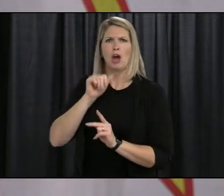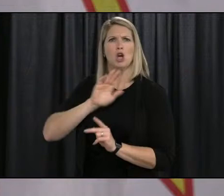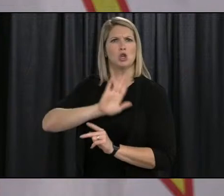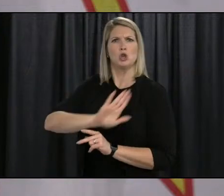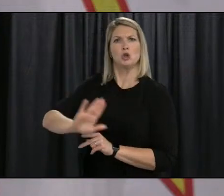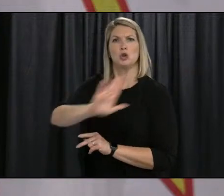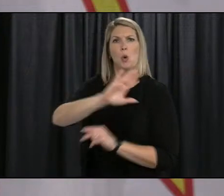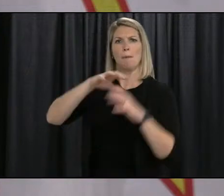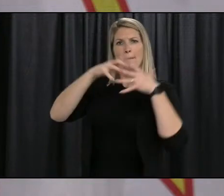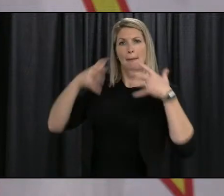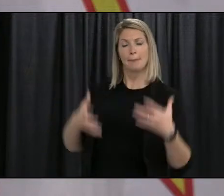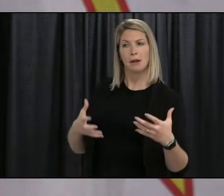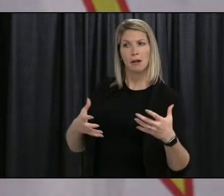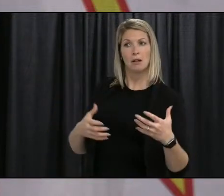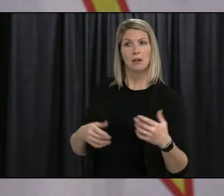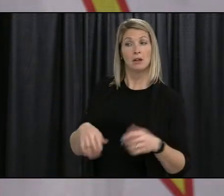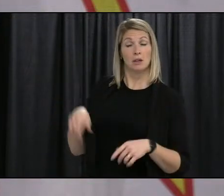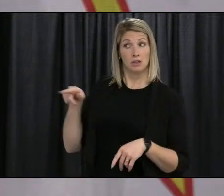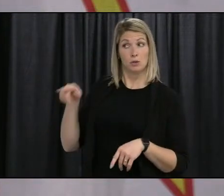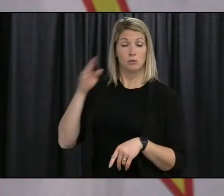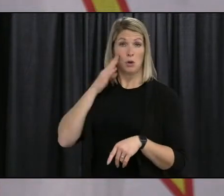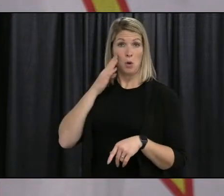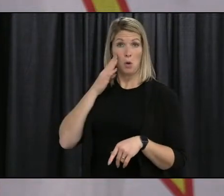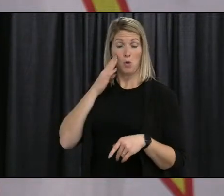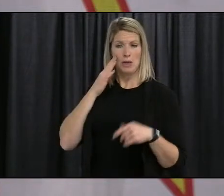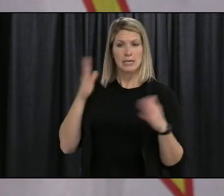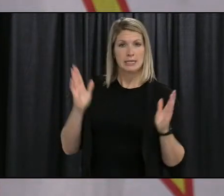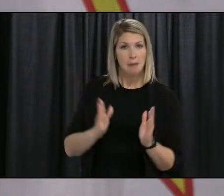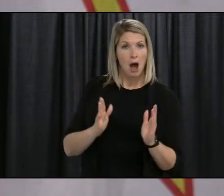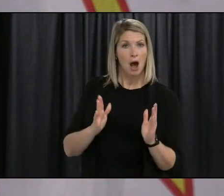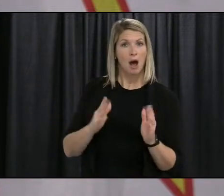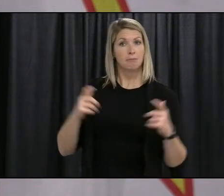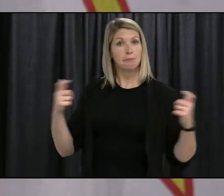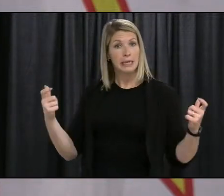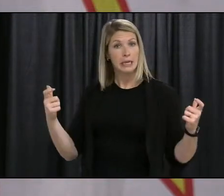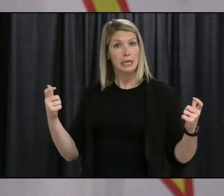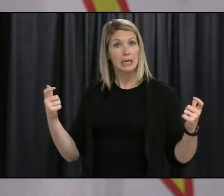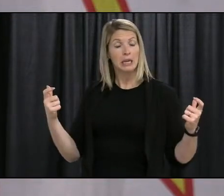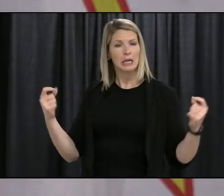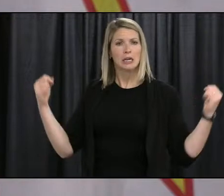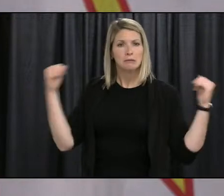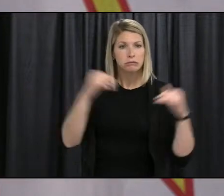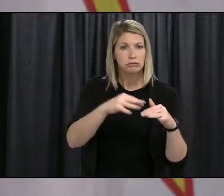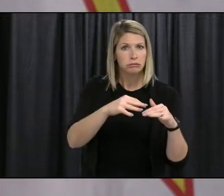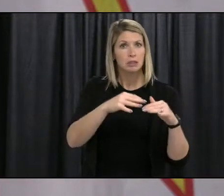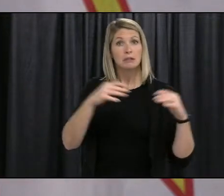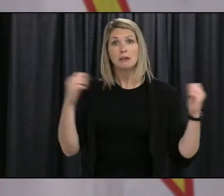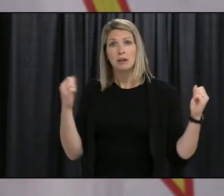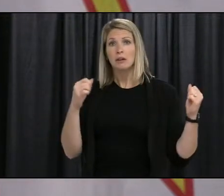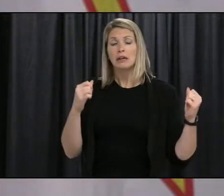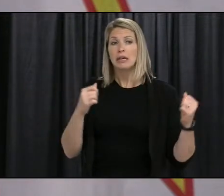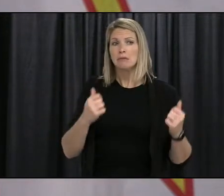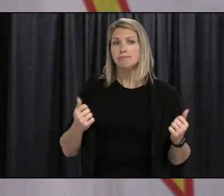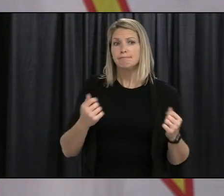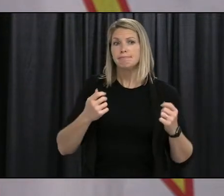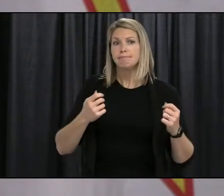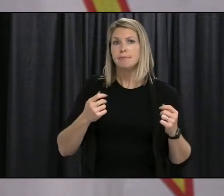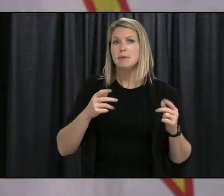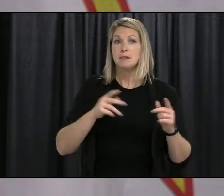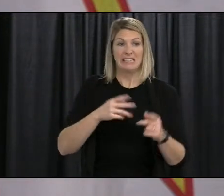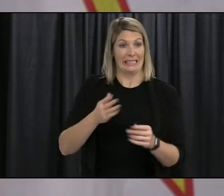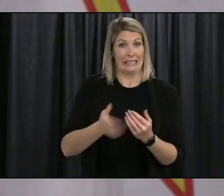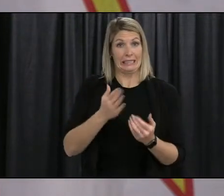may not know, you're going to have close contact with. Are you going to be in an enclosed space? Is it going to be crowded? Is there going to be enough space for you to be able to